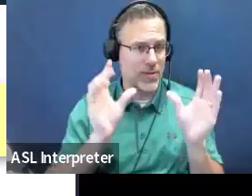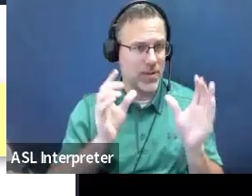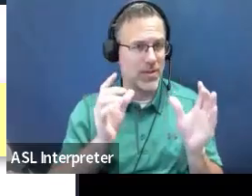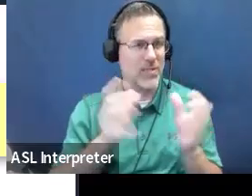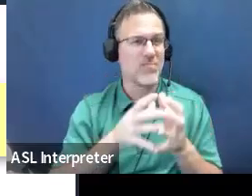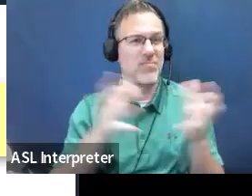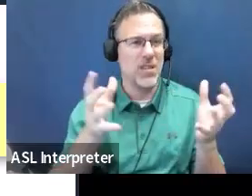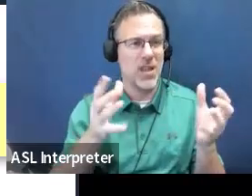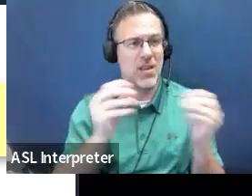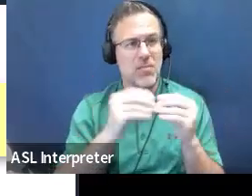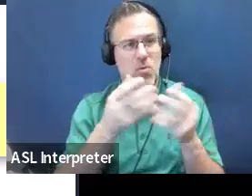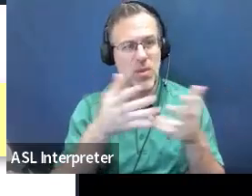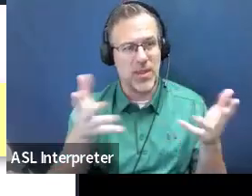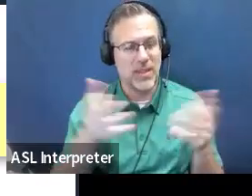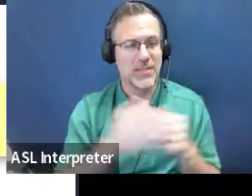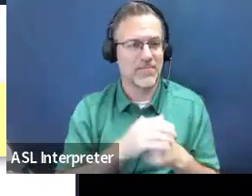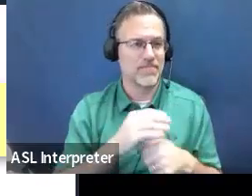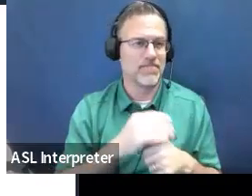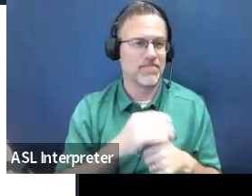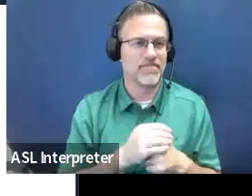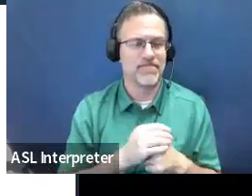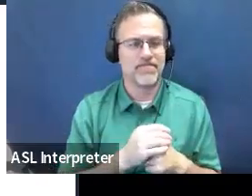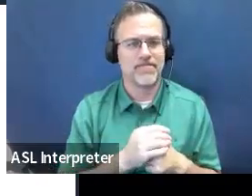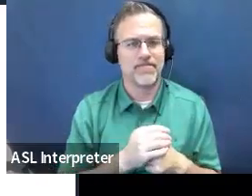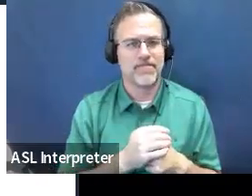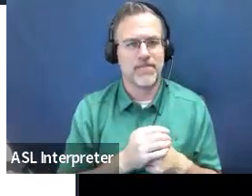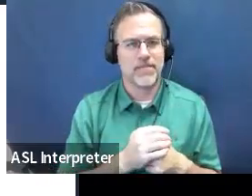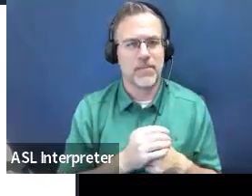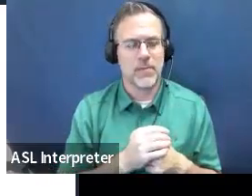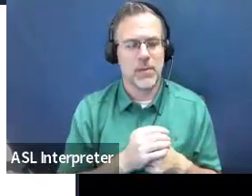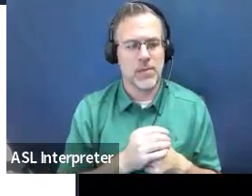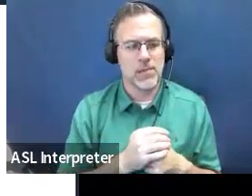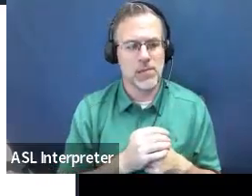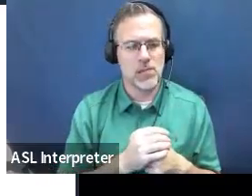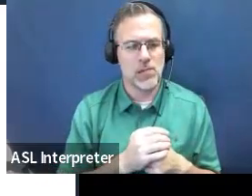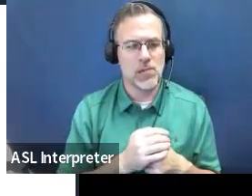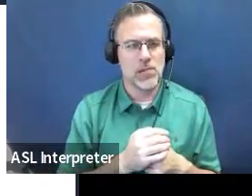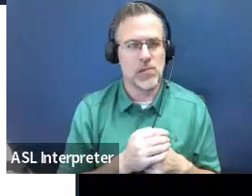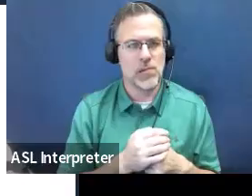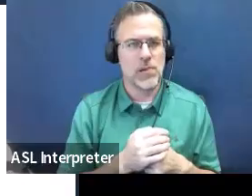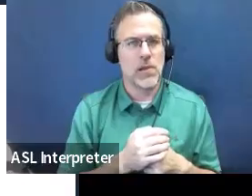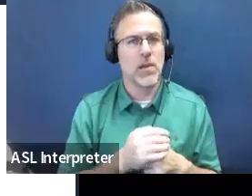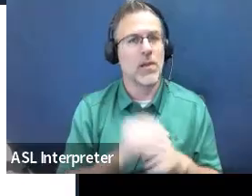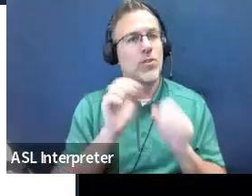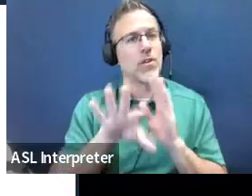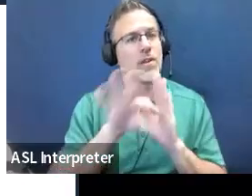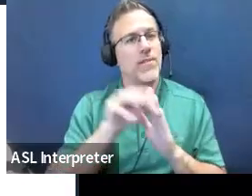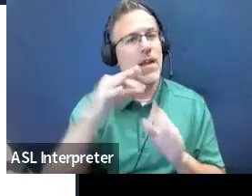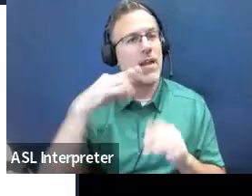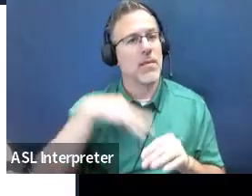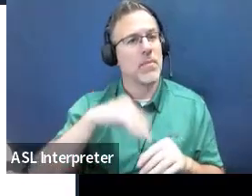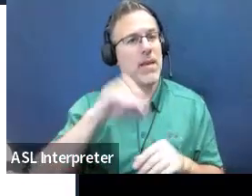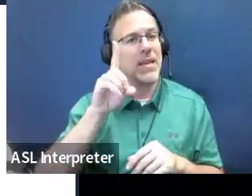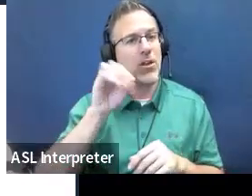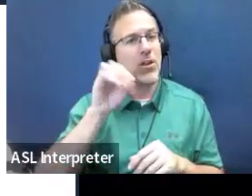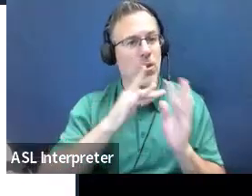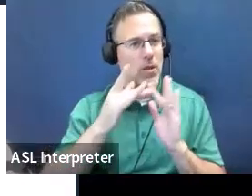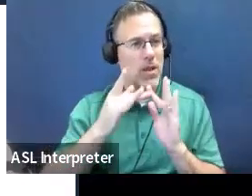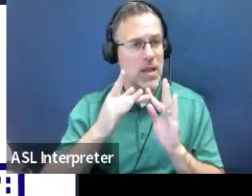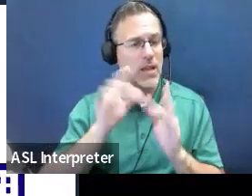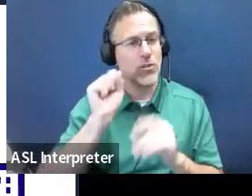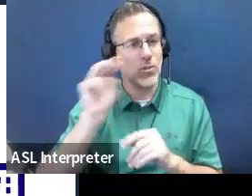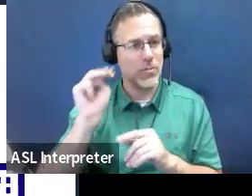bunch of other things, goodies, as we call them. This is where you can find Maine DOE online, social